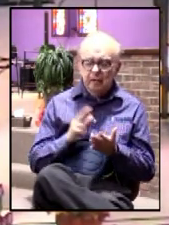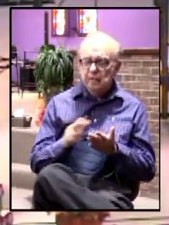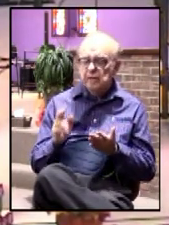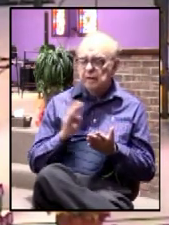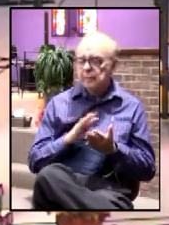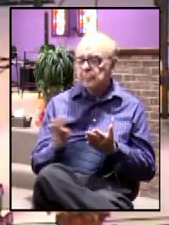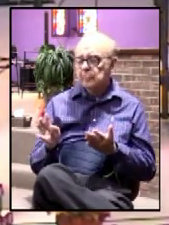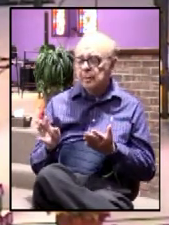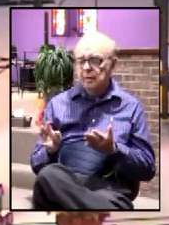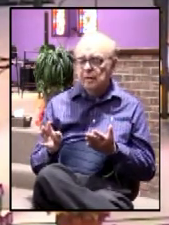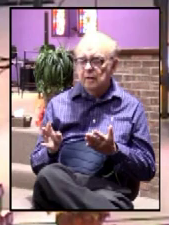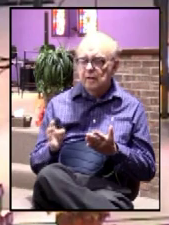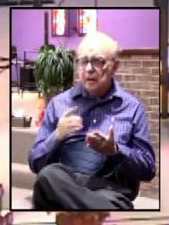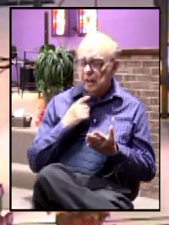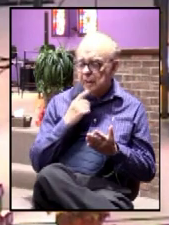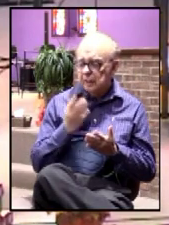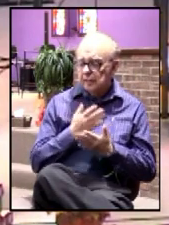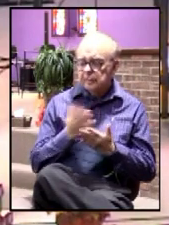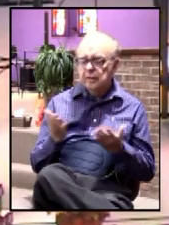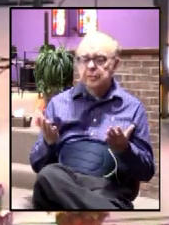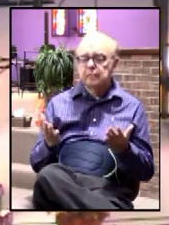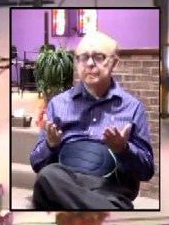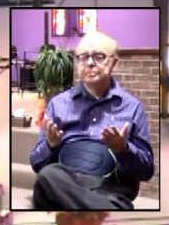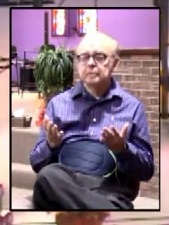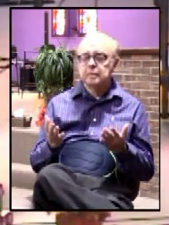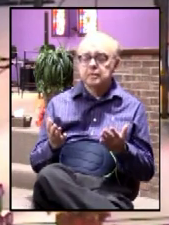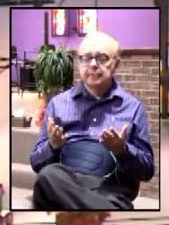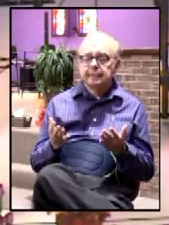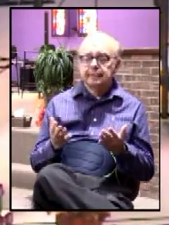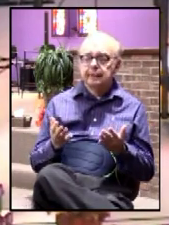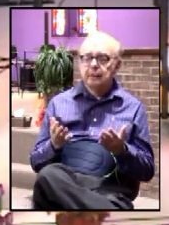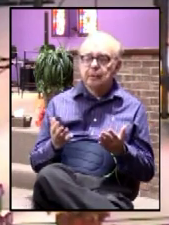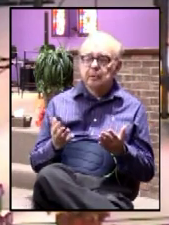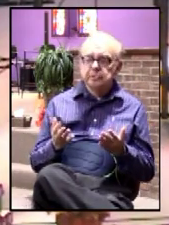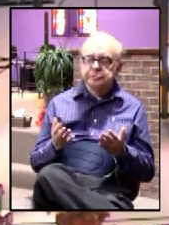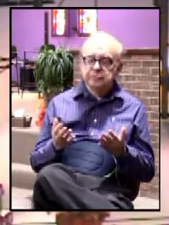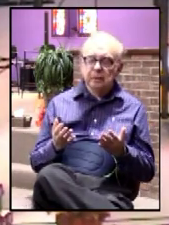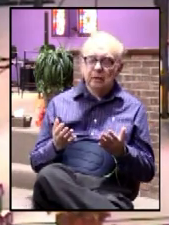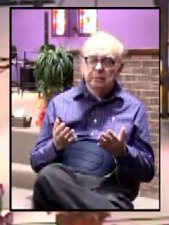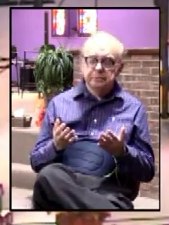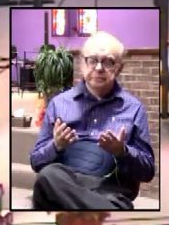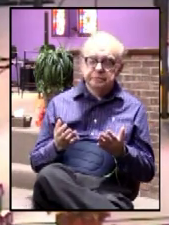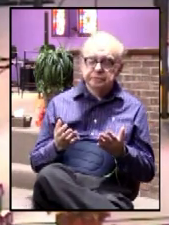3 to 4 weeks. Let me say this to y'all. I